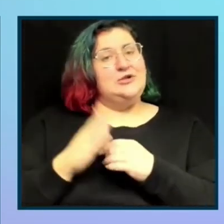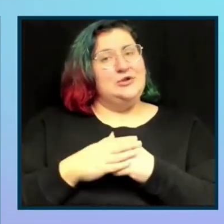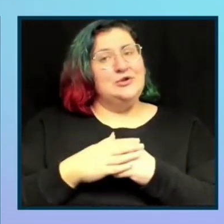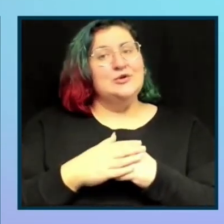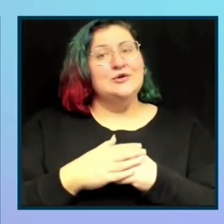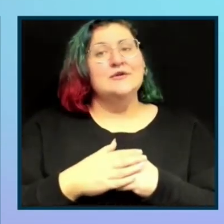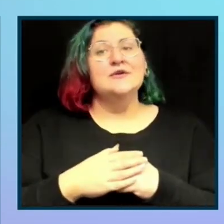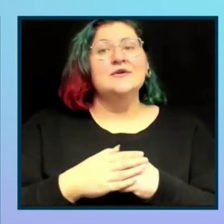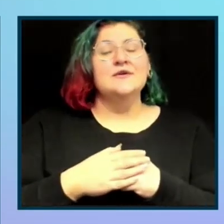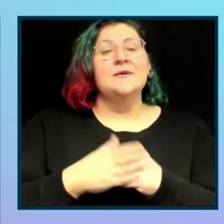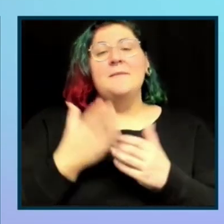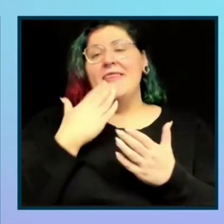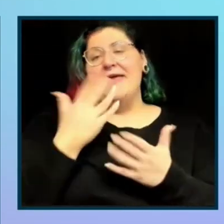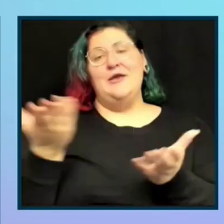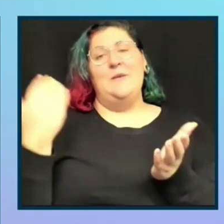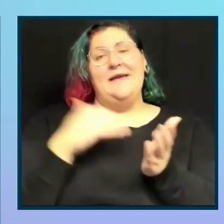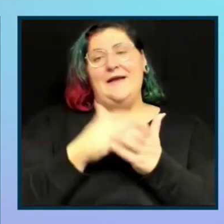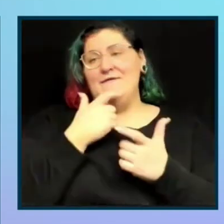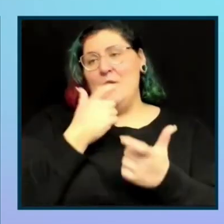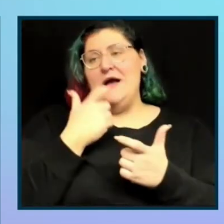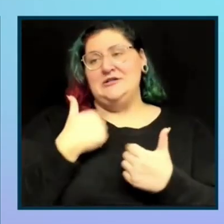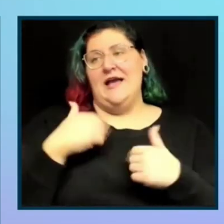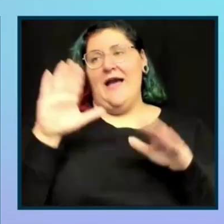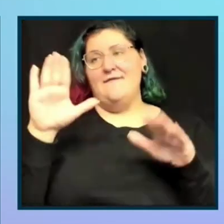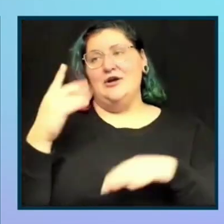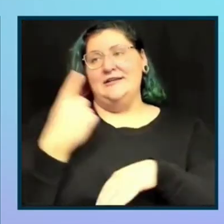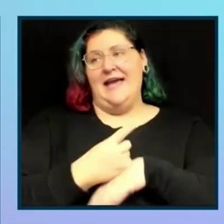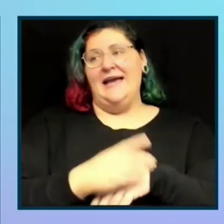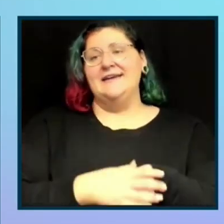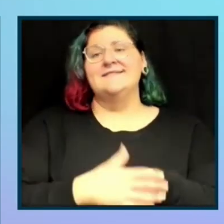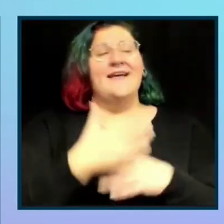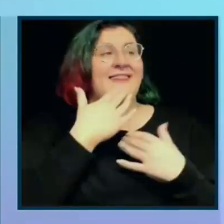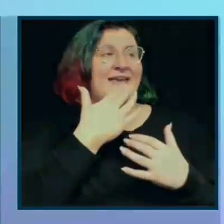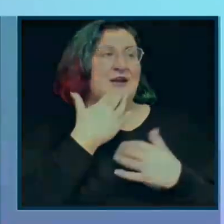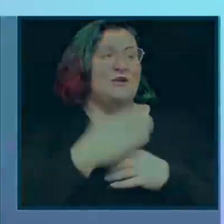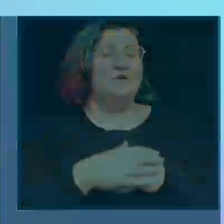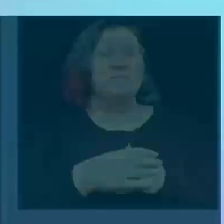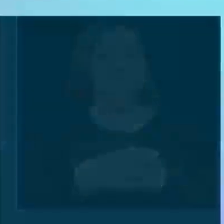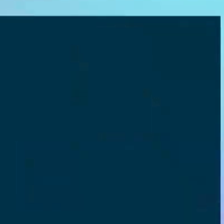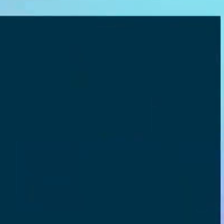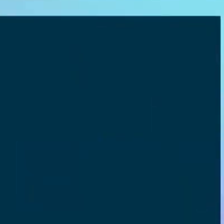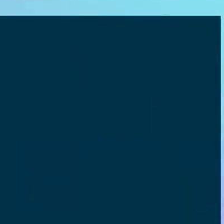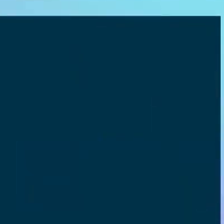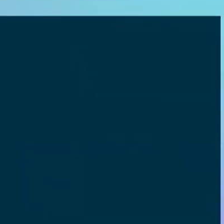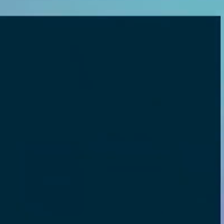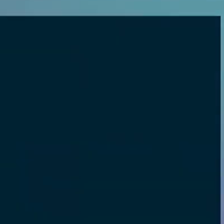and have a good day, everyone. Thank Thank you all. you. Bye.